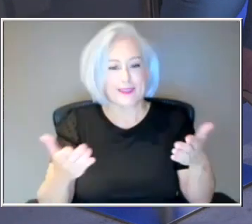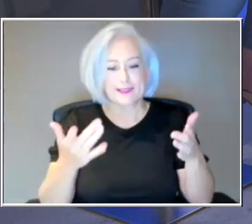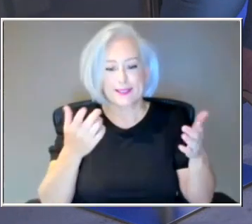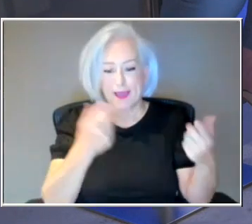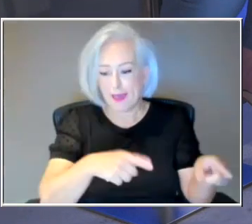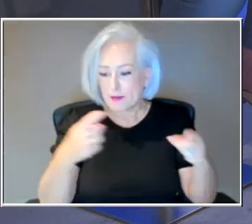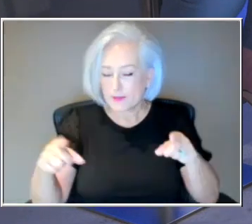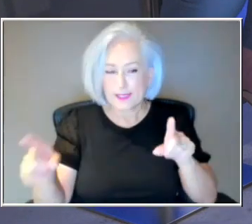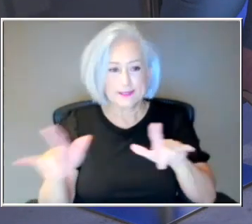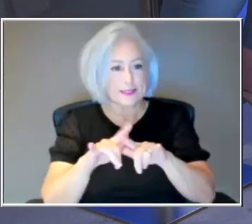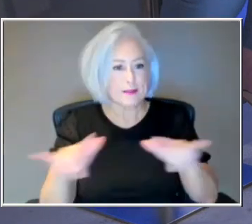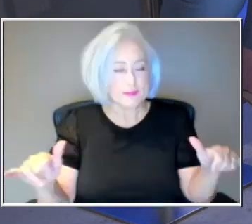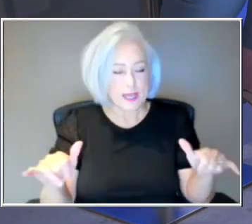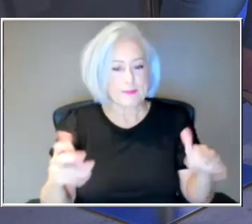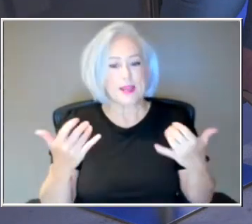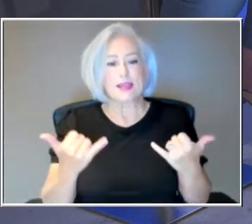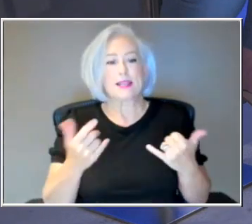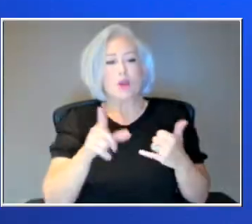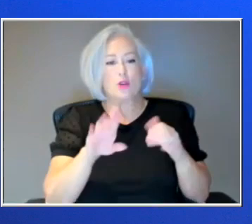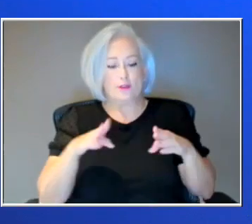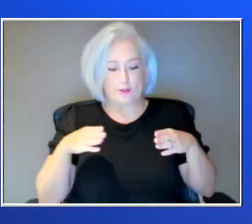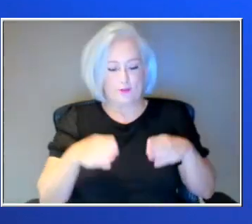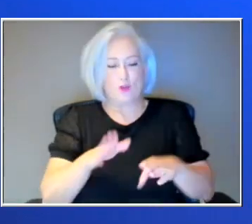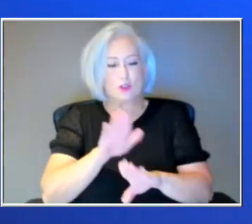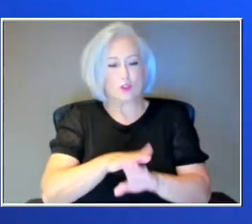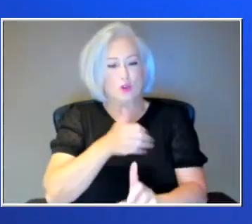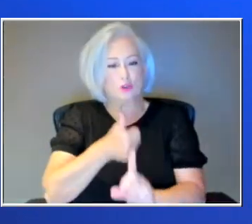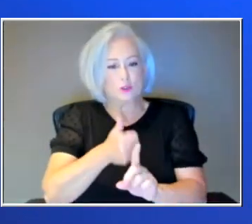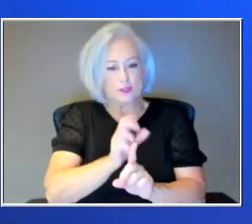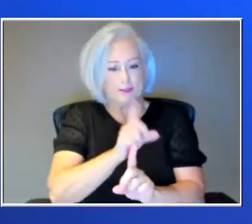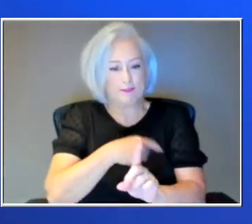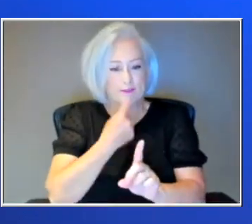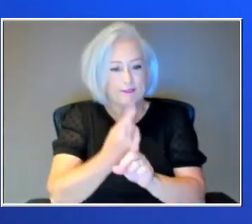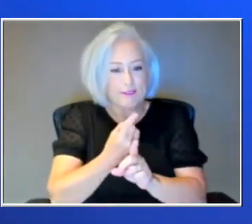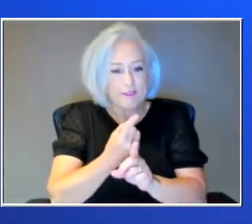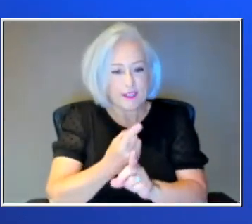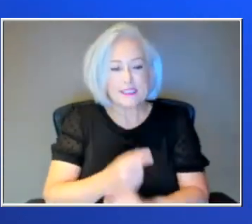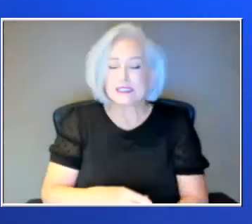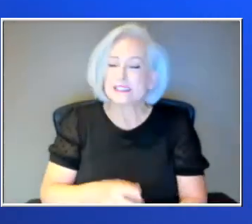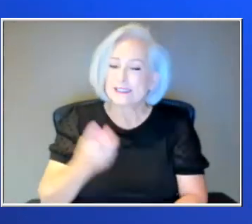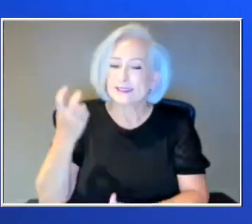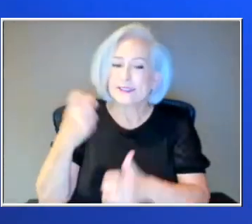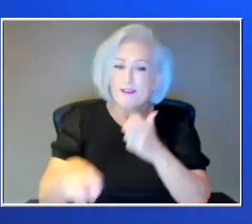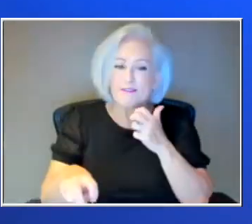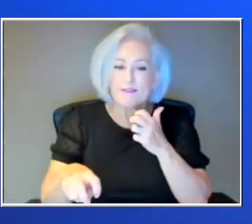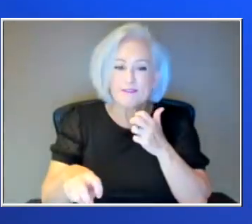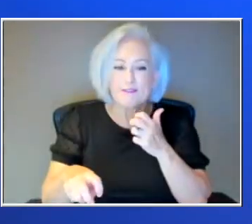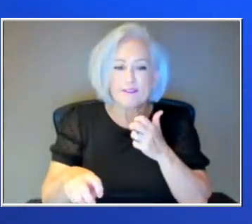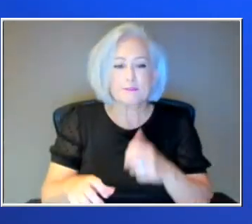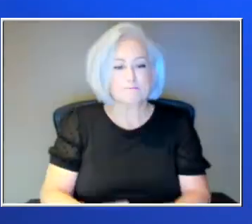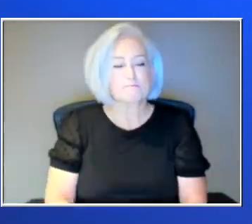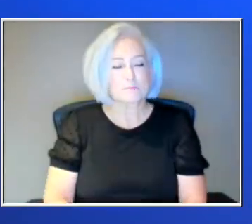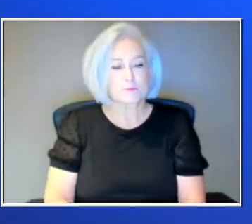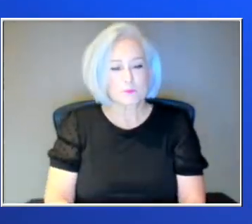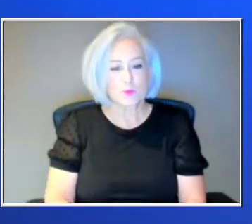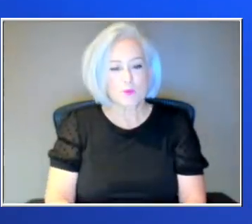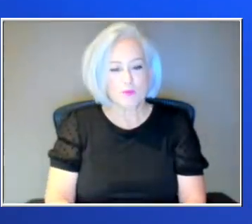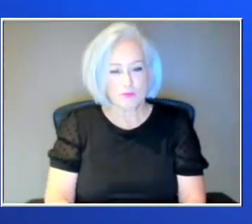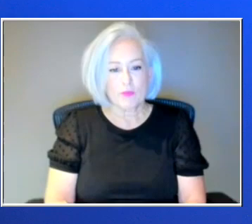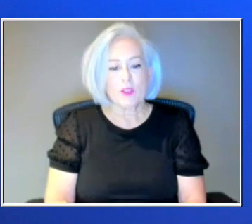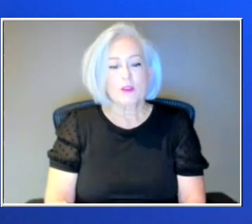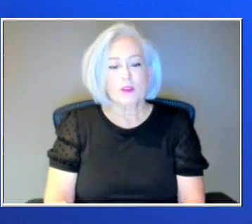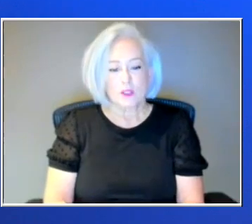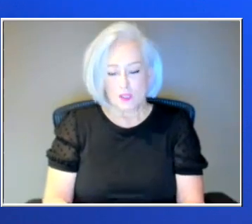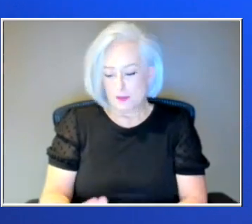for you? Not easy, I hear. It's been tough because, like you said, I've pre-stroke,